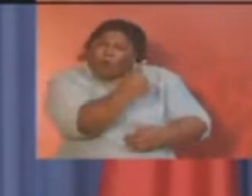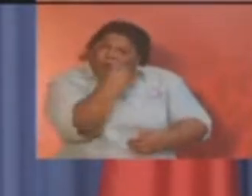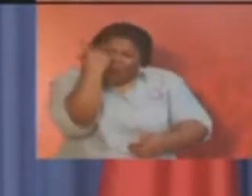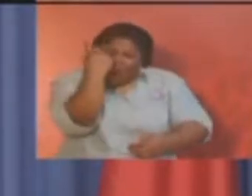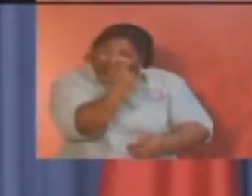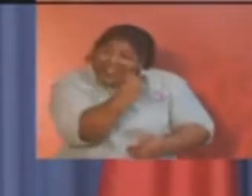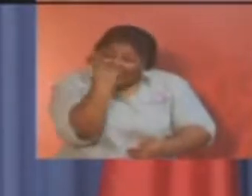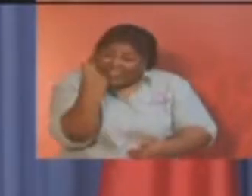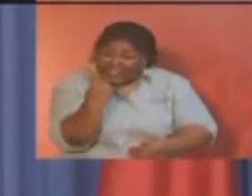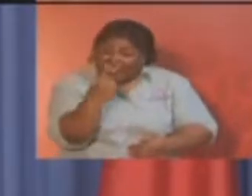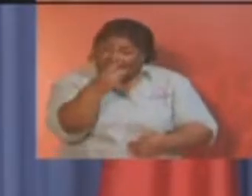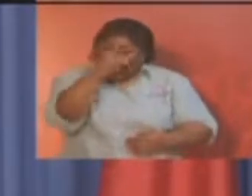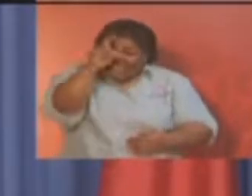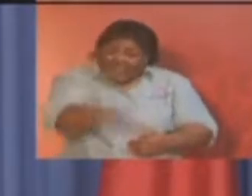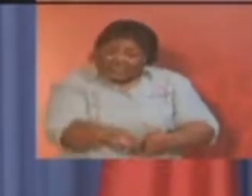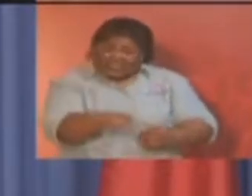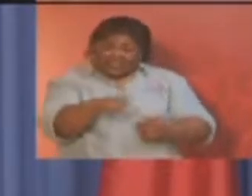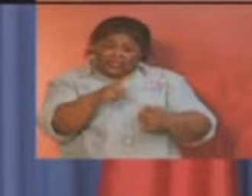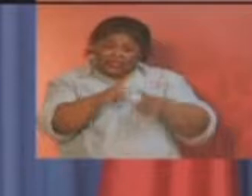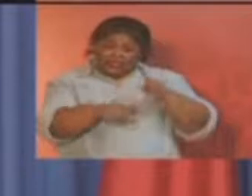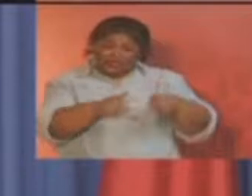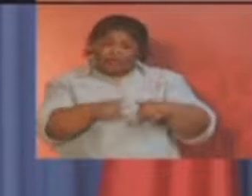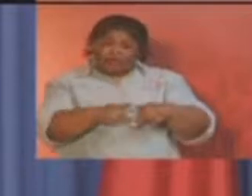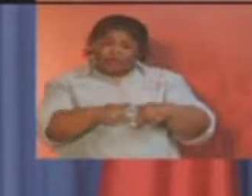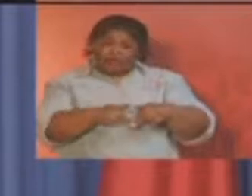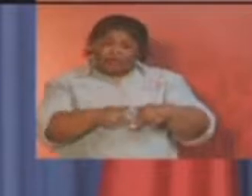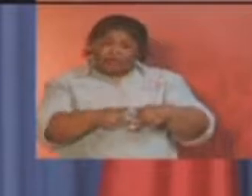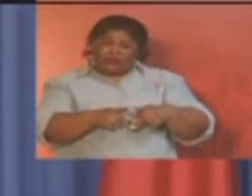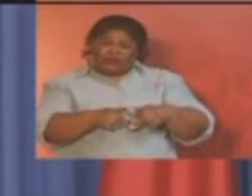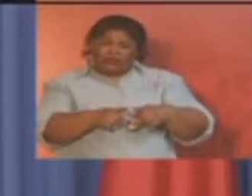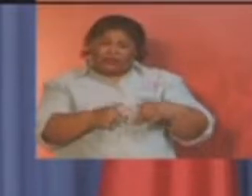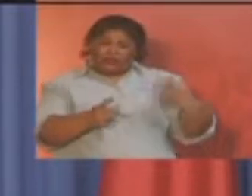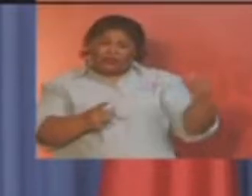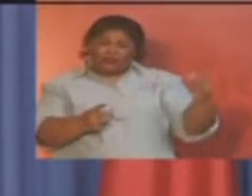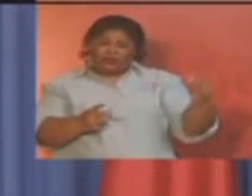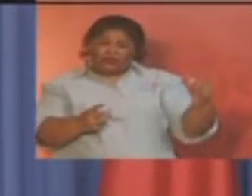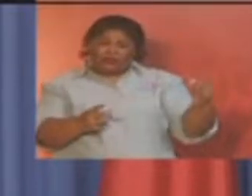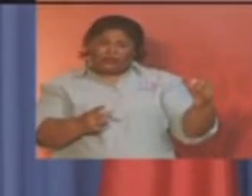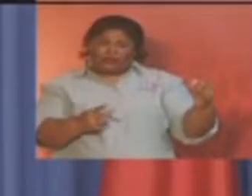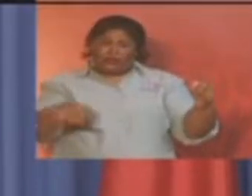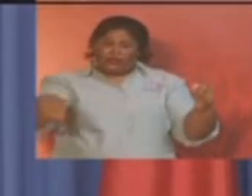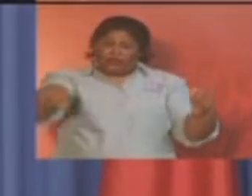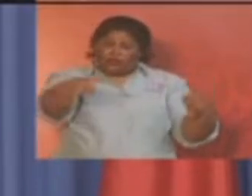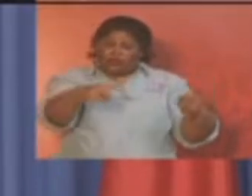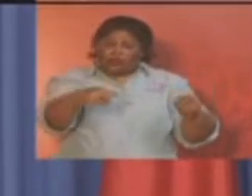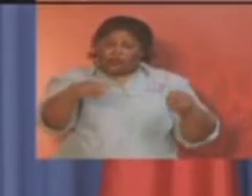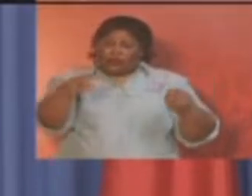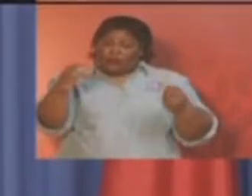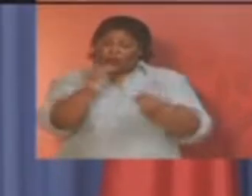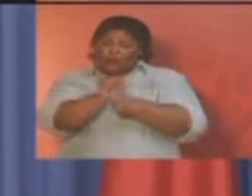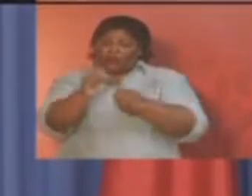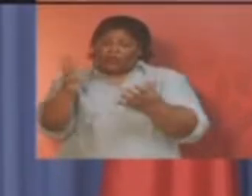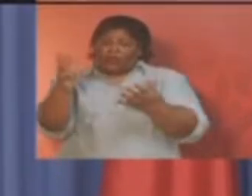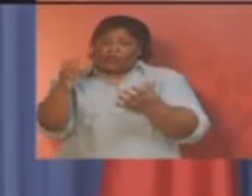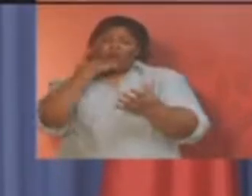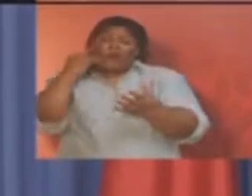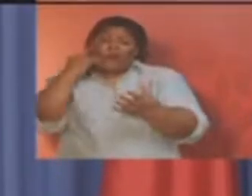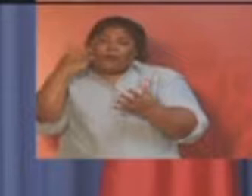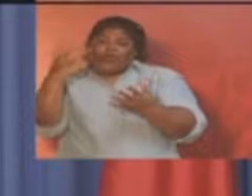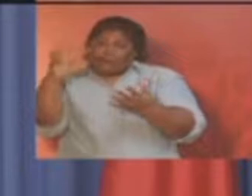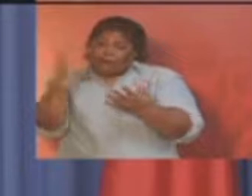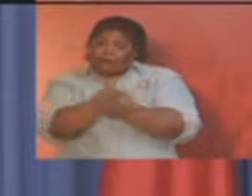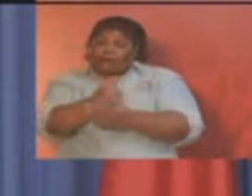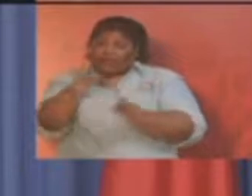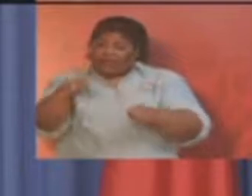operations and those who cannot practically work from home. And this, of course, is from the 8th of May, which is tomorrow, until